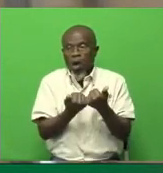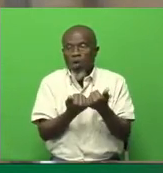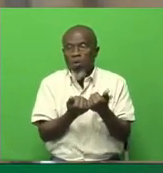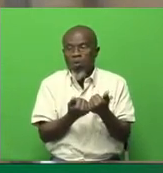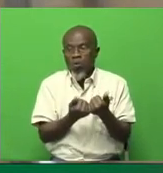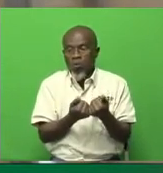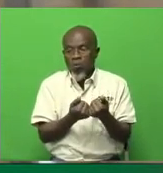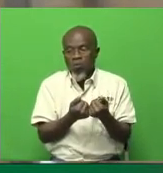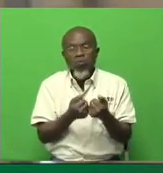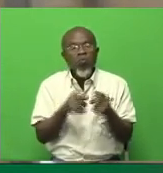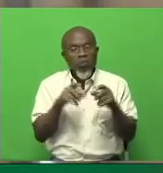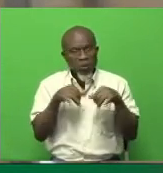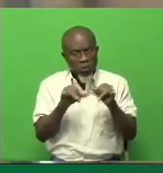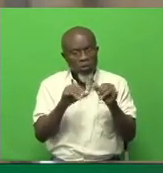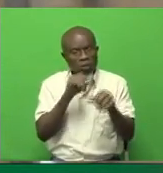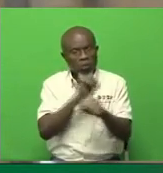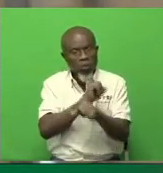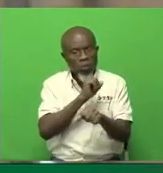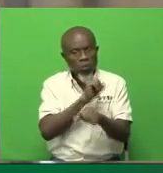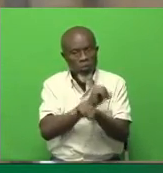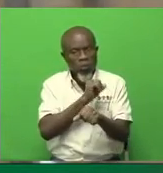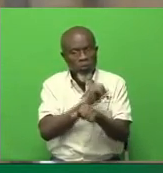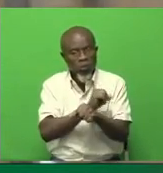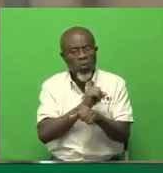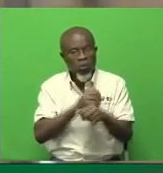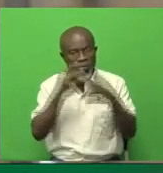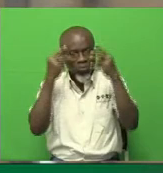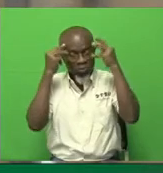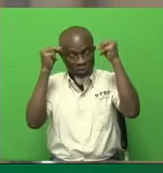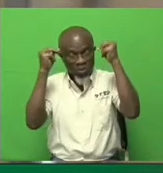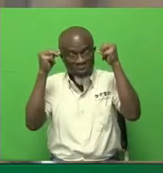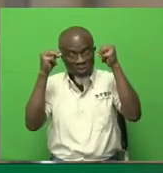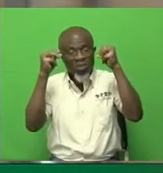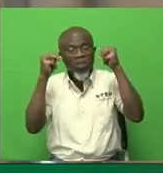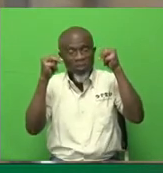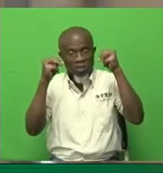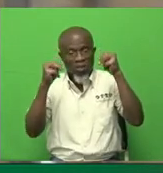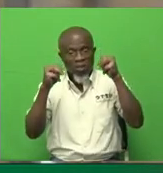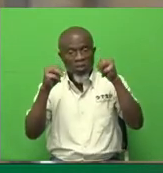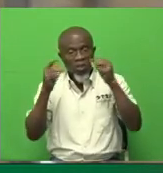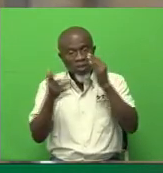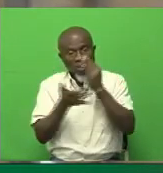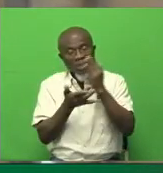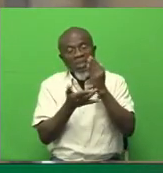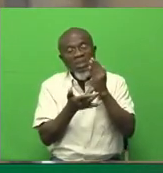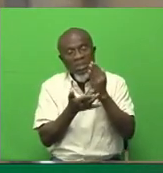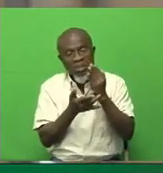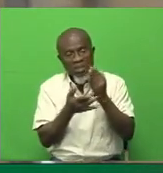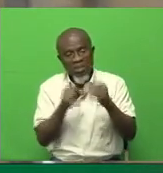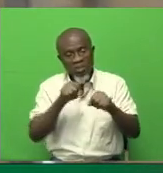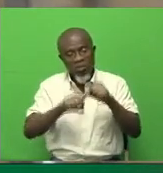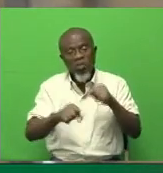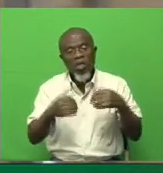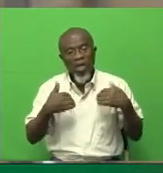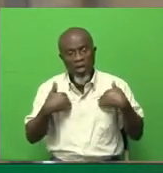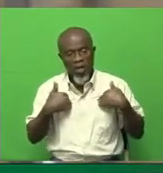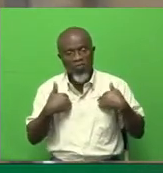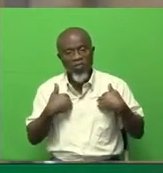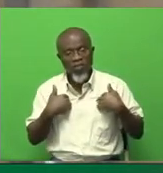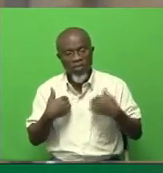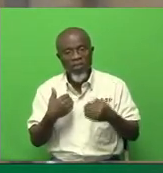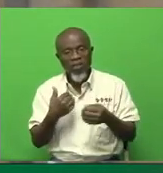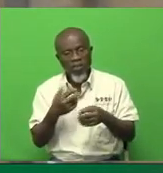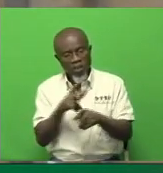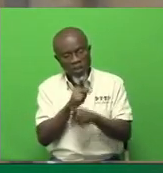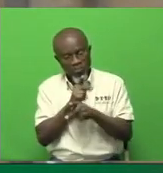in hand with the minister digital transformation to ensure that those records are kept securely with respect to teacher